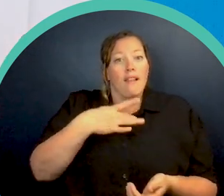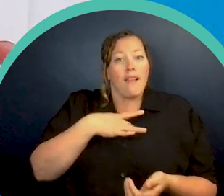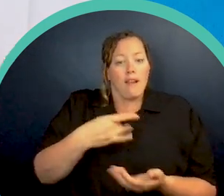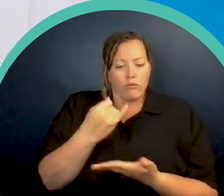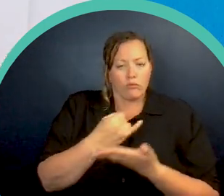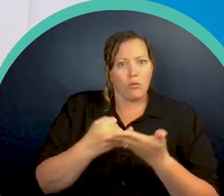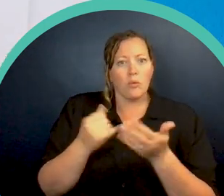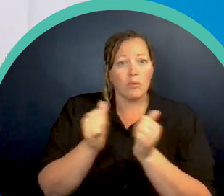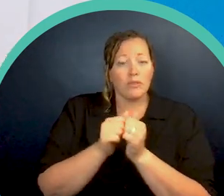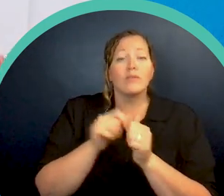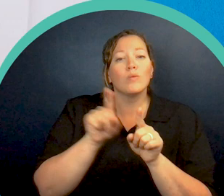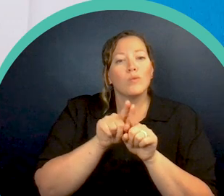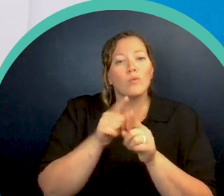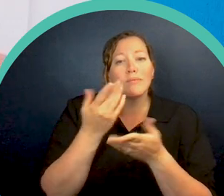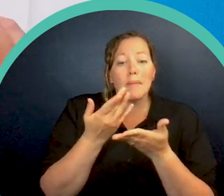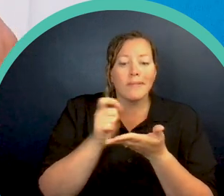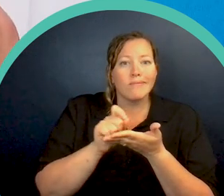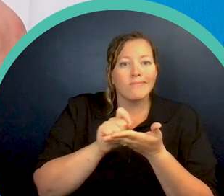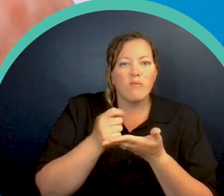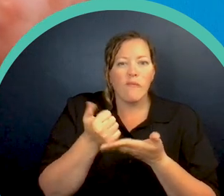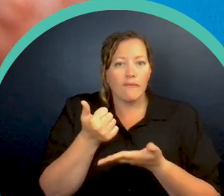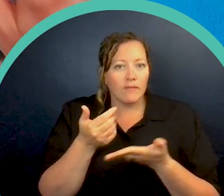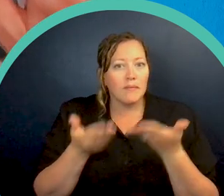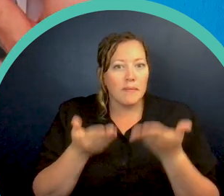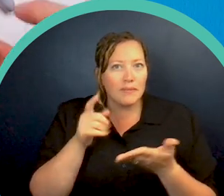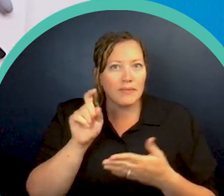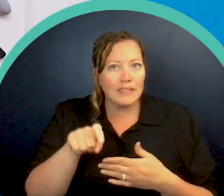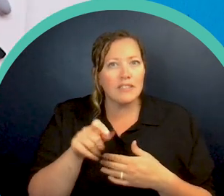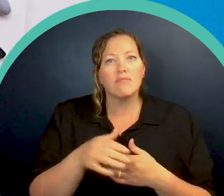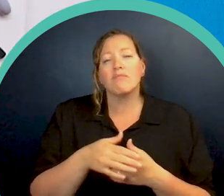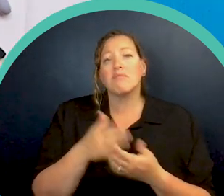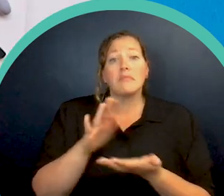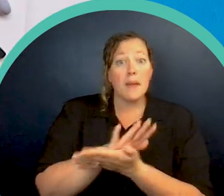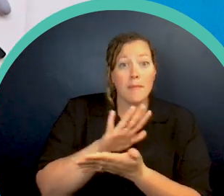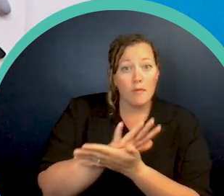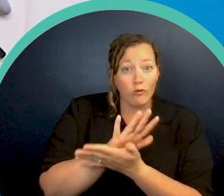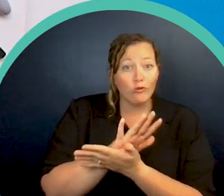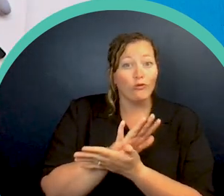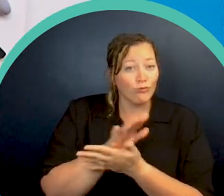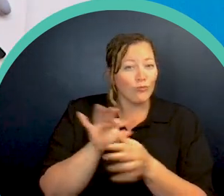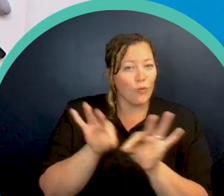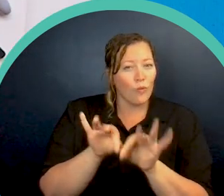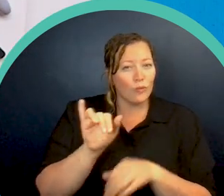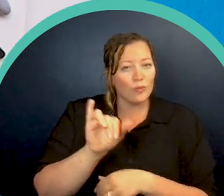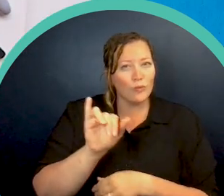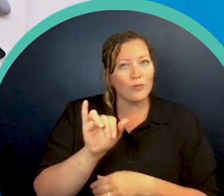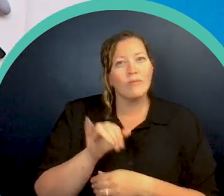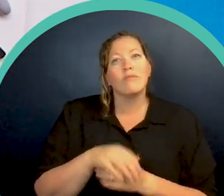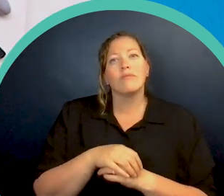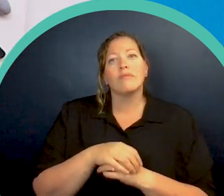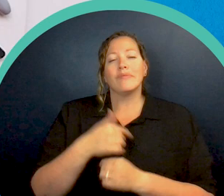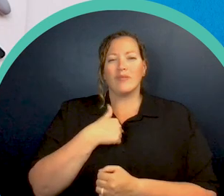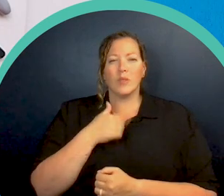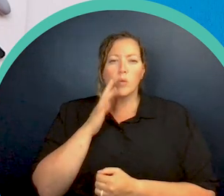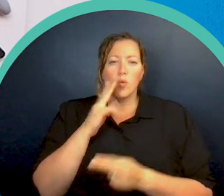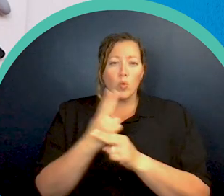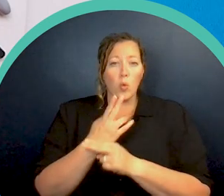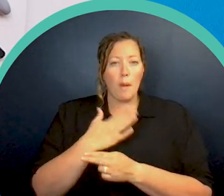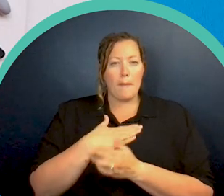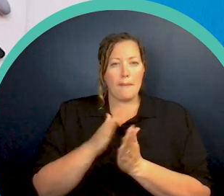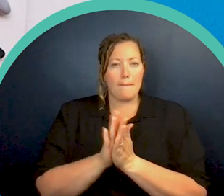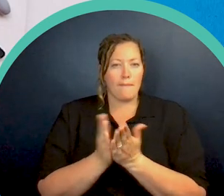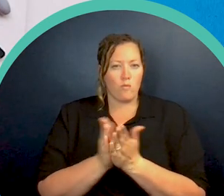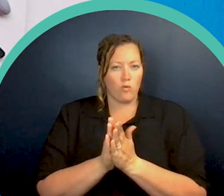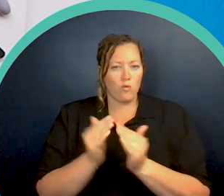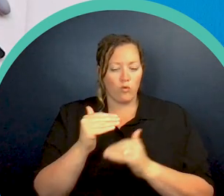some colored markers, really whatever you like to draw with, maybe an eraser and some paper. I'm going to start off in